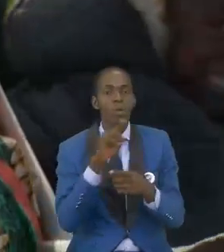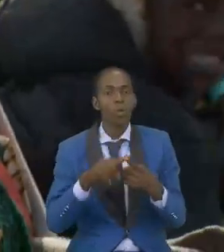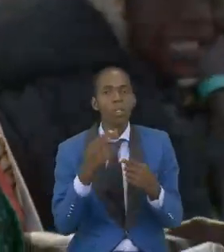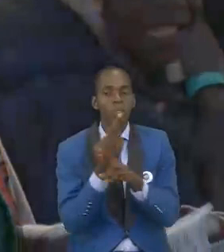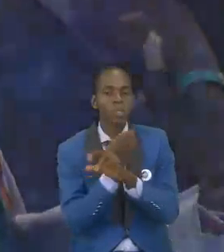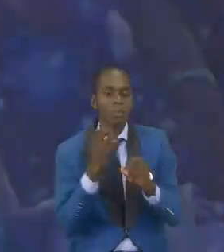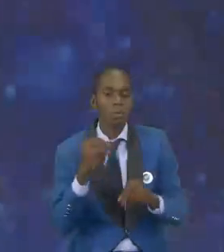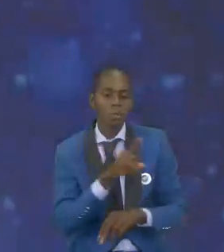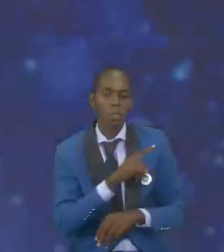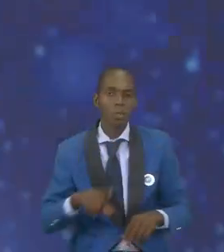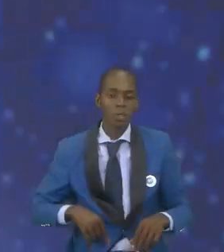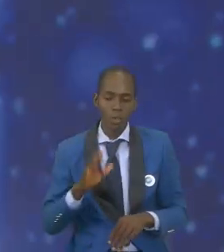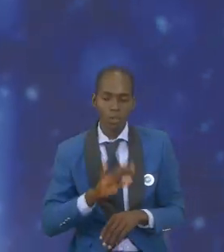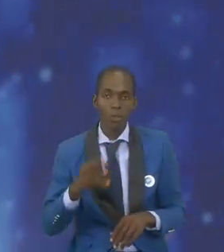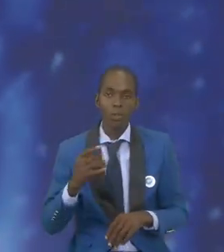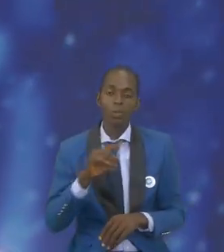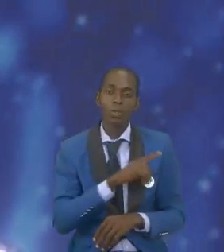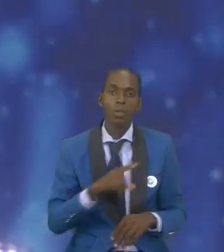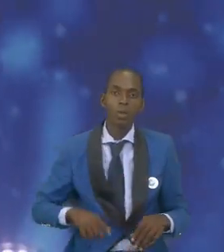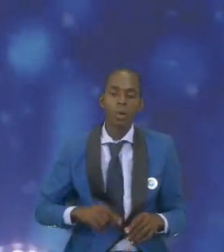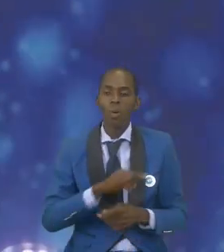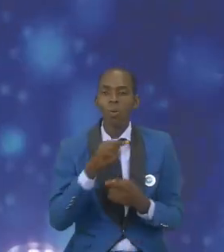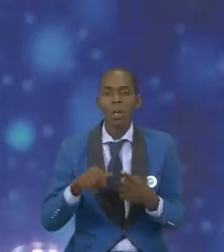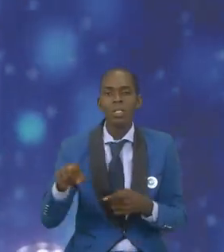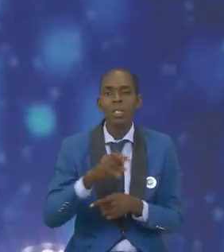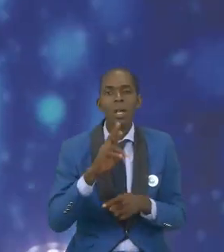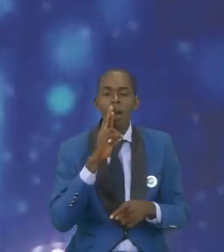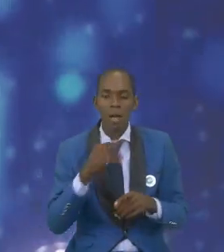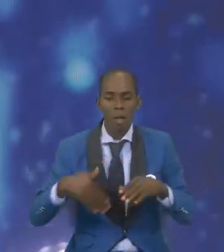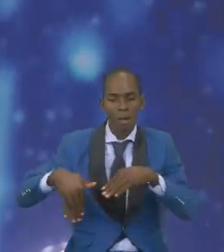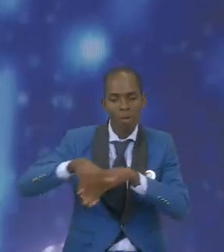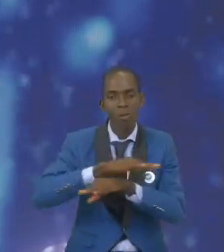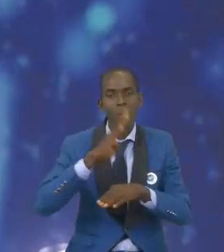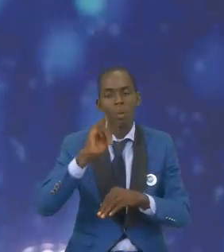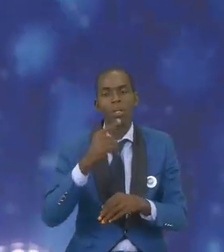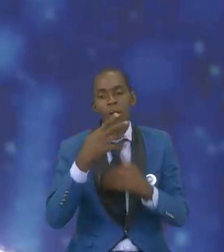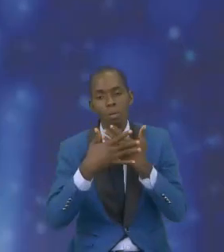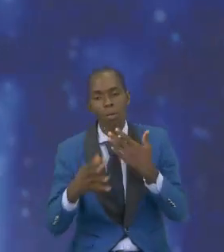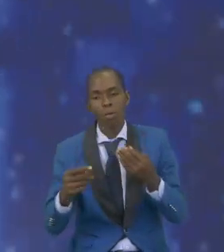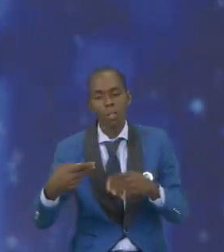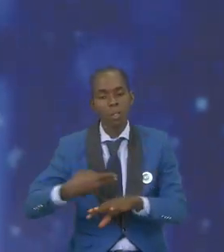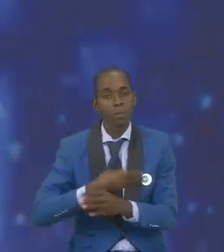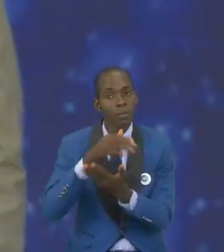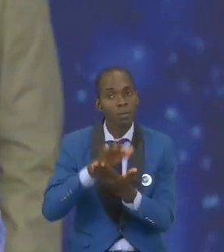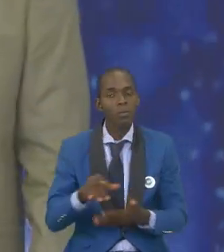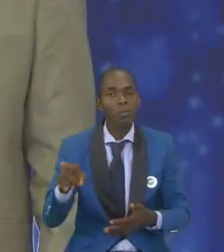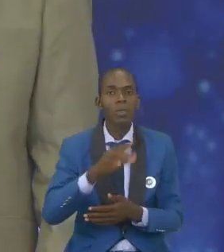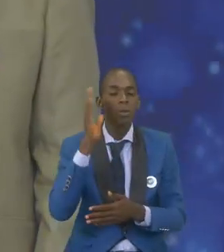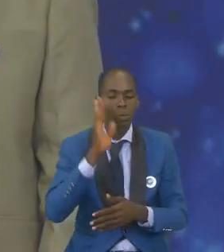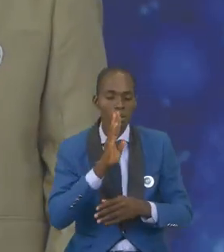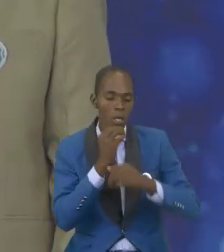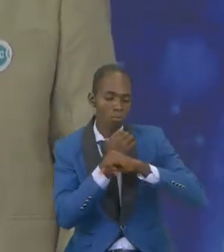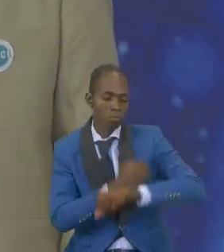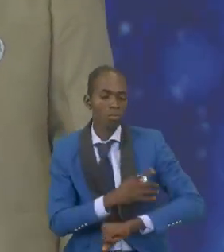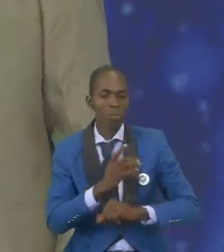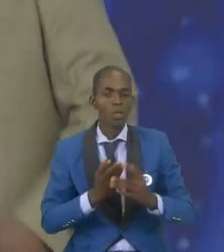when the children of God, when they're under the cover of the blood of the Lamb, they are going to be protected all